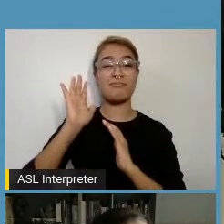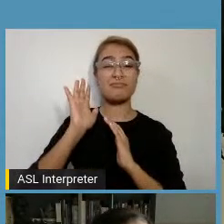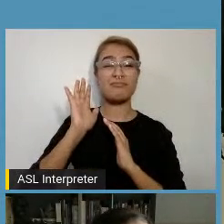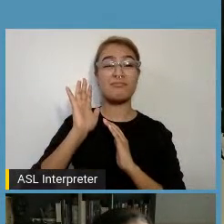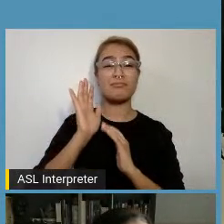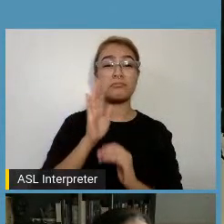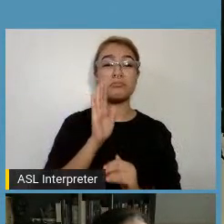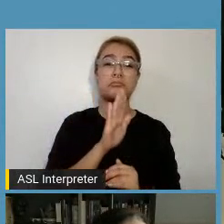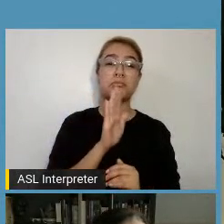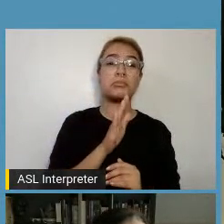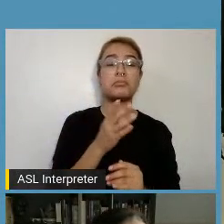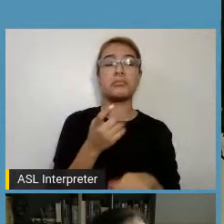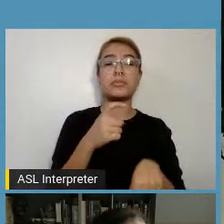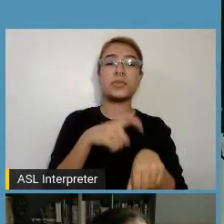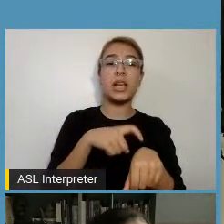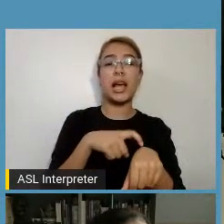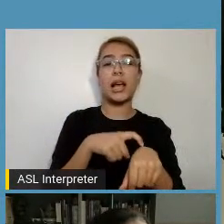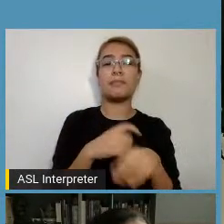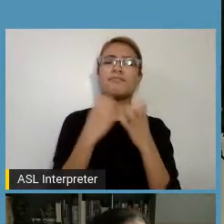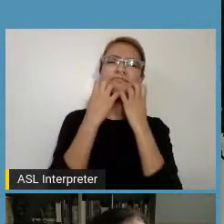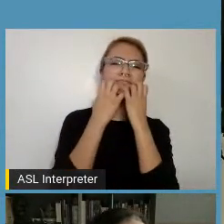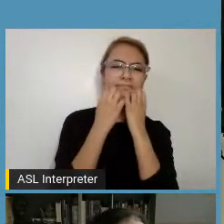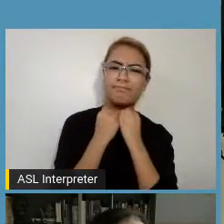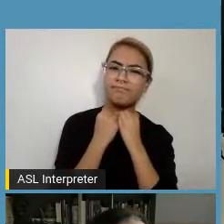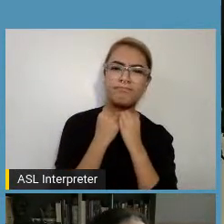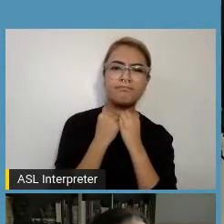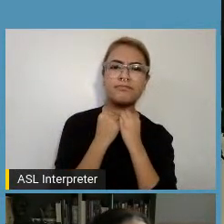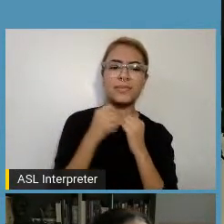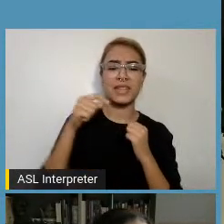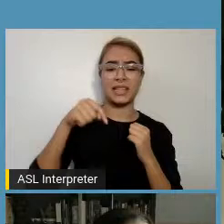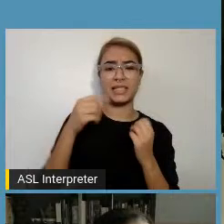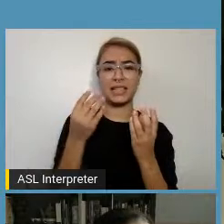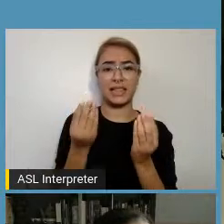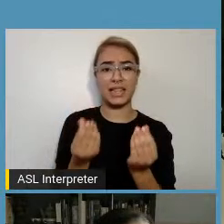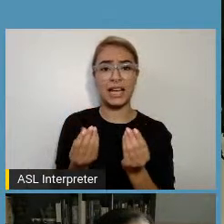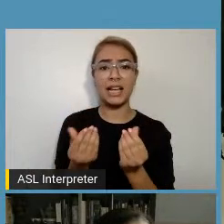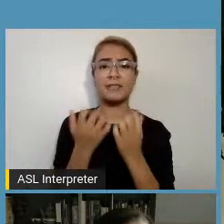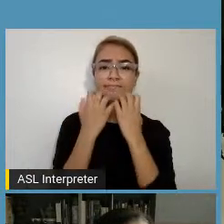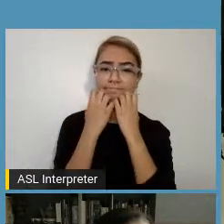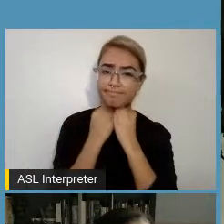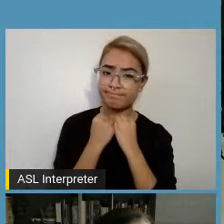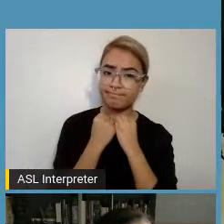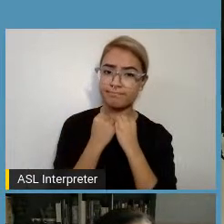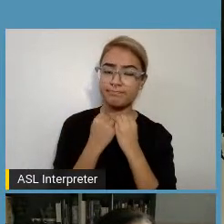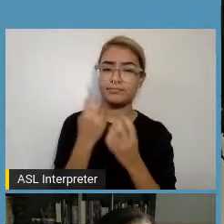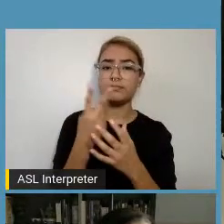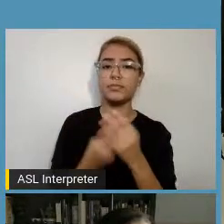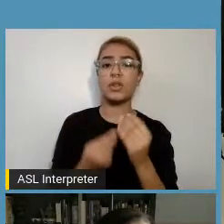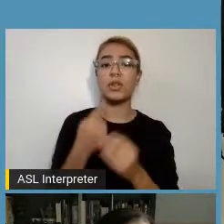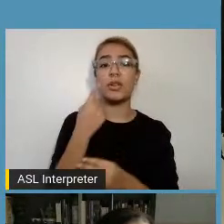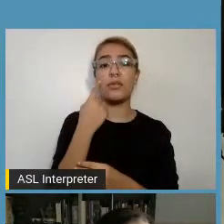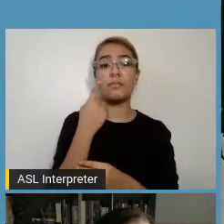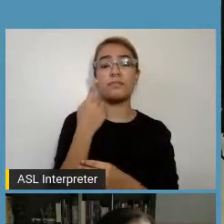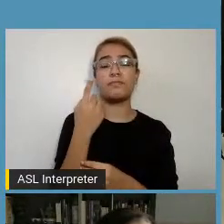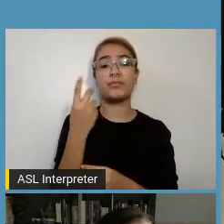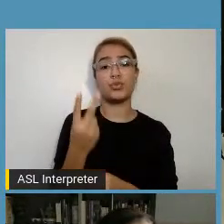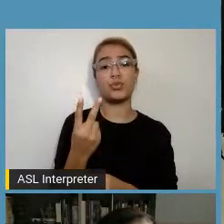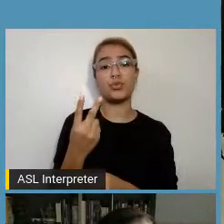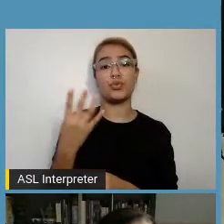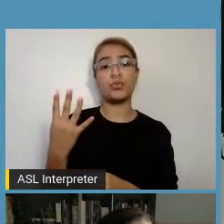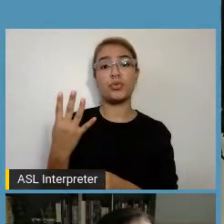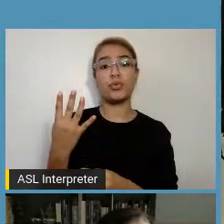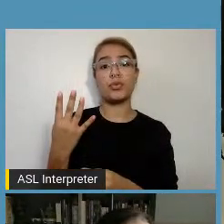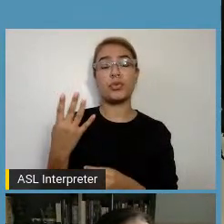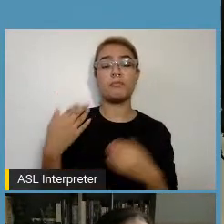time immemorial to care for this land and all of its inhabitants, both two and four-legged, winged, and